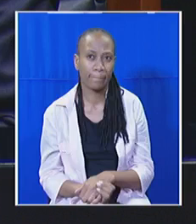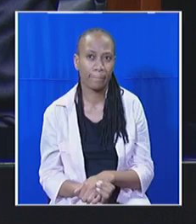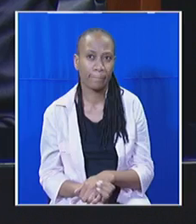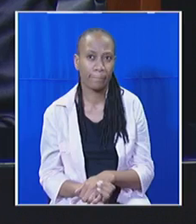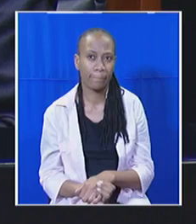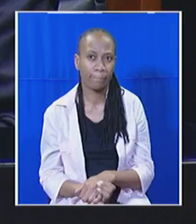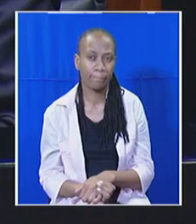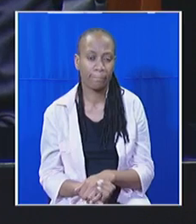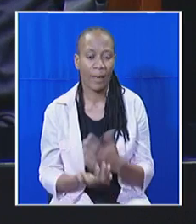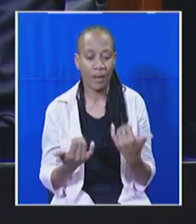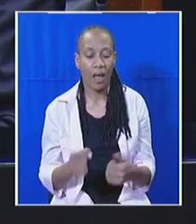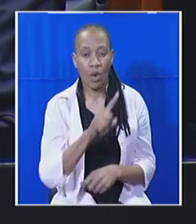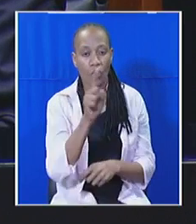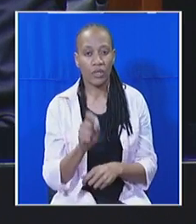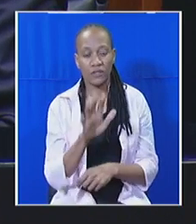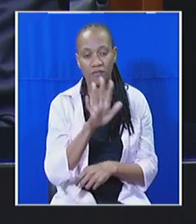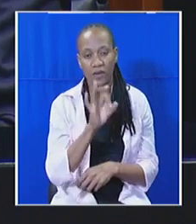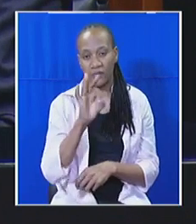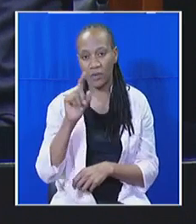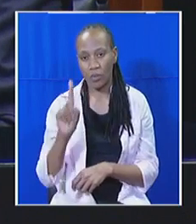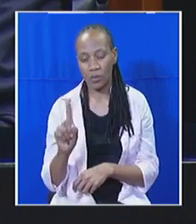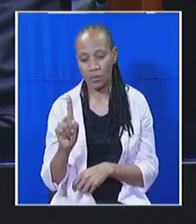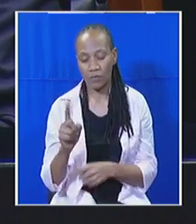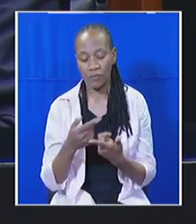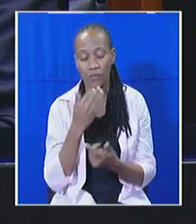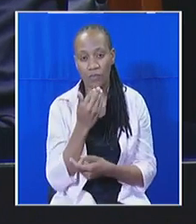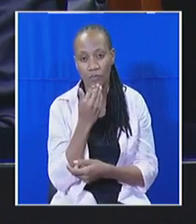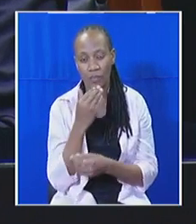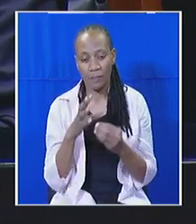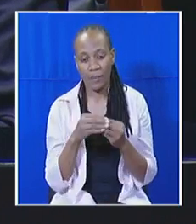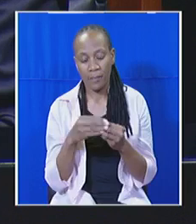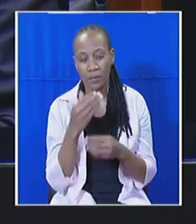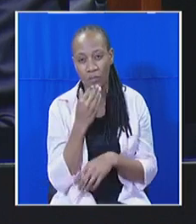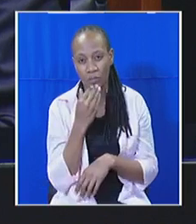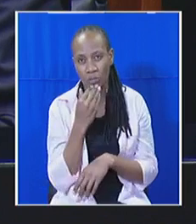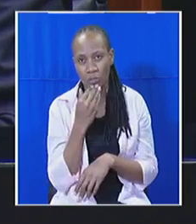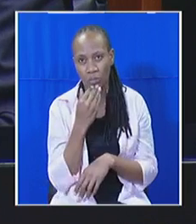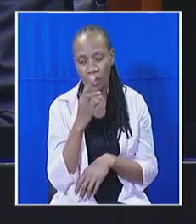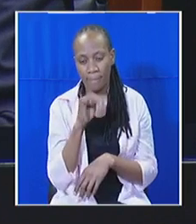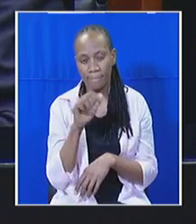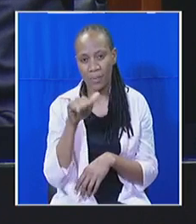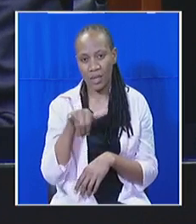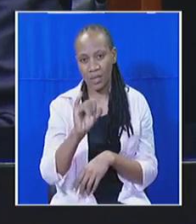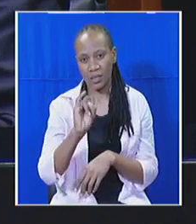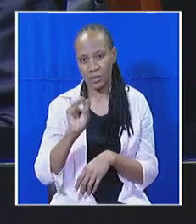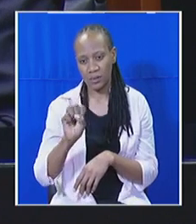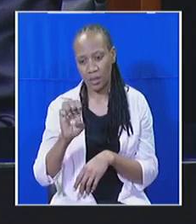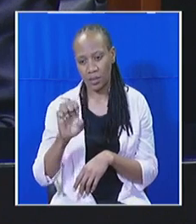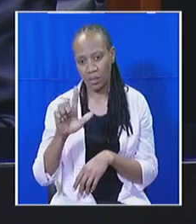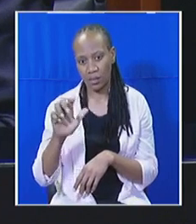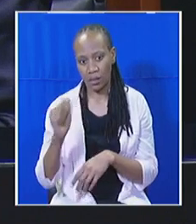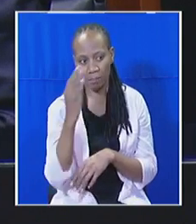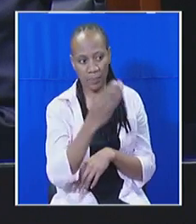We now move to question 531, asked by Honorable Maisela to the Minister of